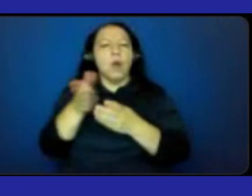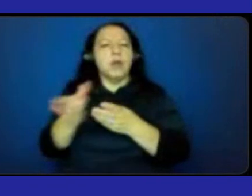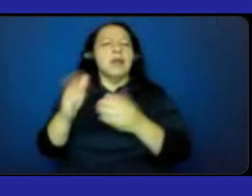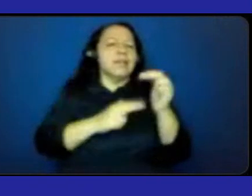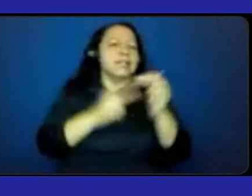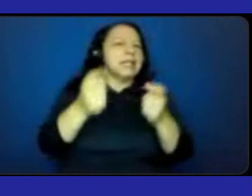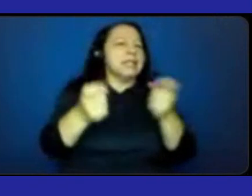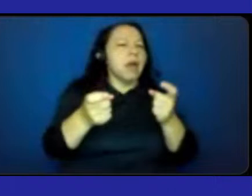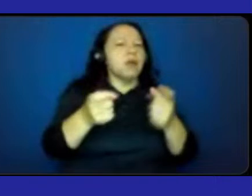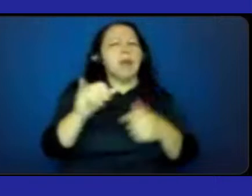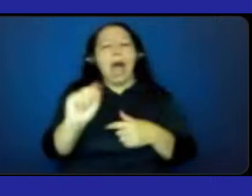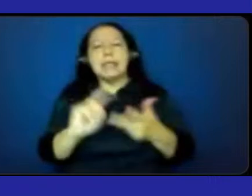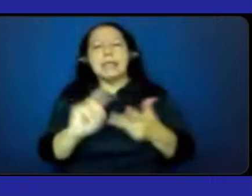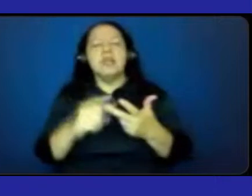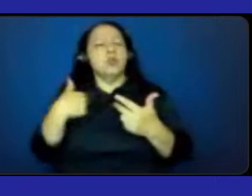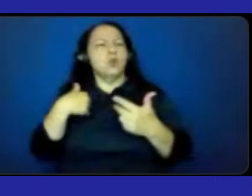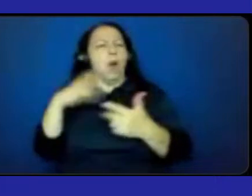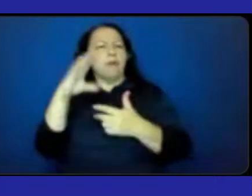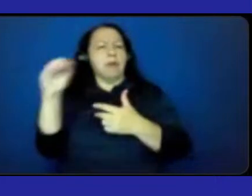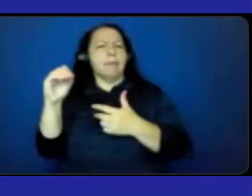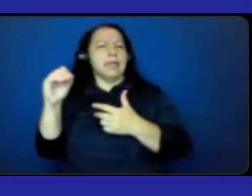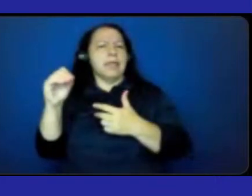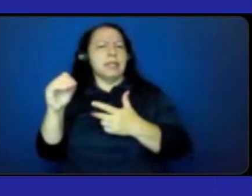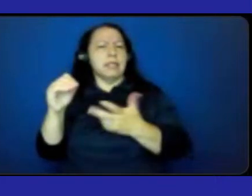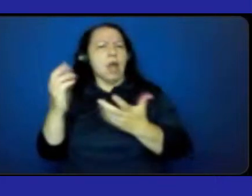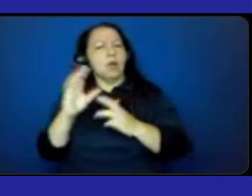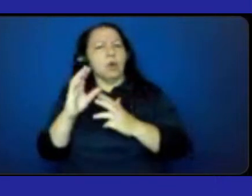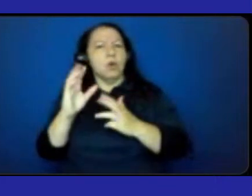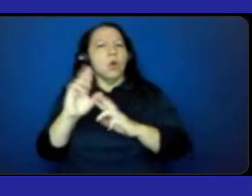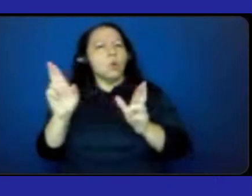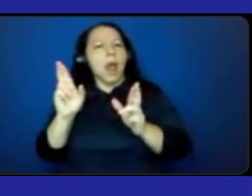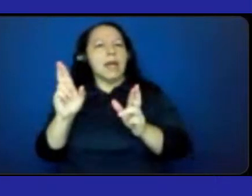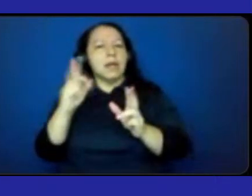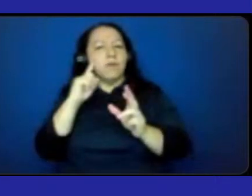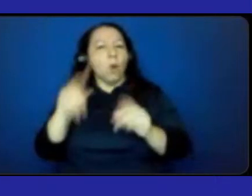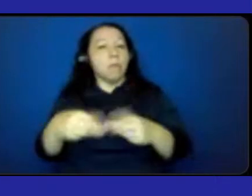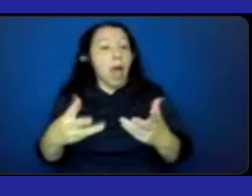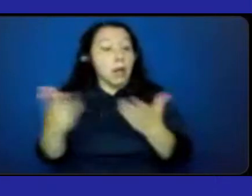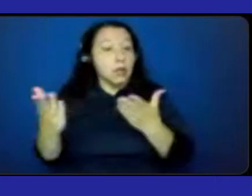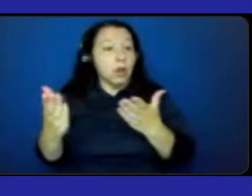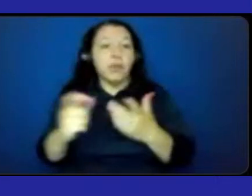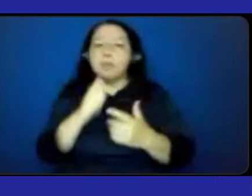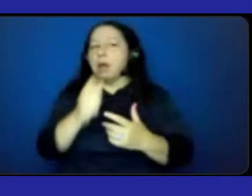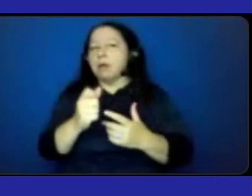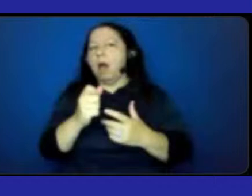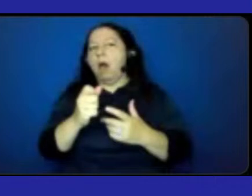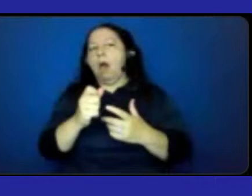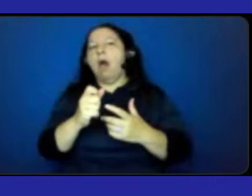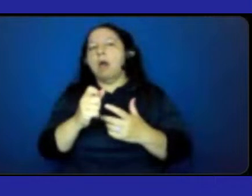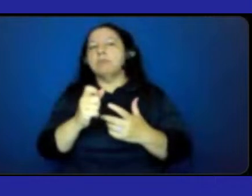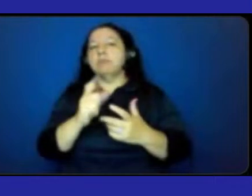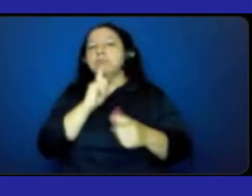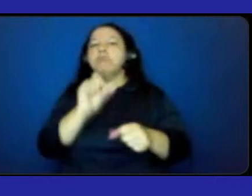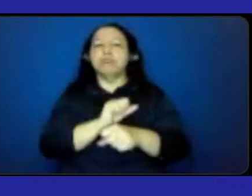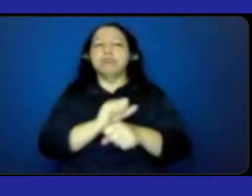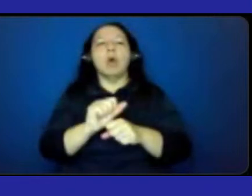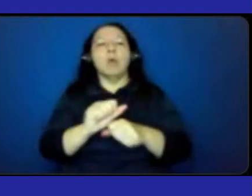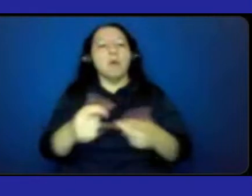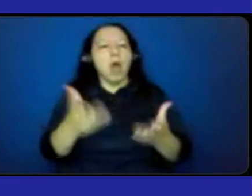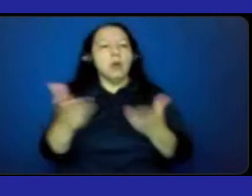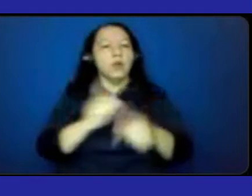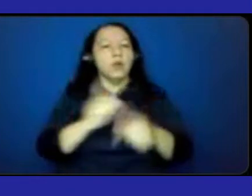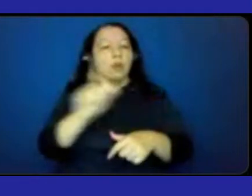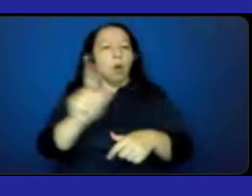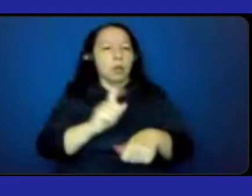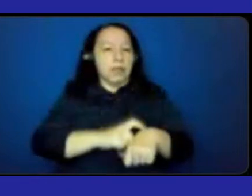you have vendors that are sort of on standby for that capacity. But Khaleesi, please do chime in and correct. Hi, Sally. Yeah. Yes. I